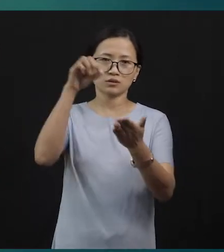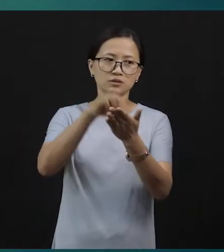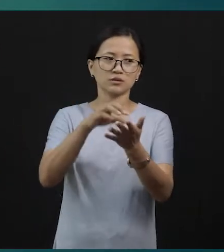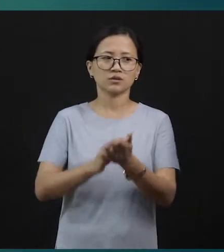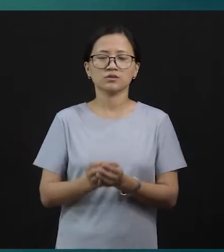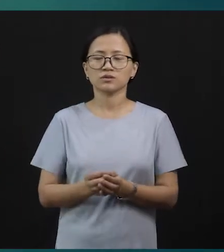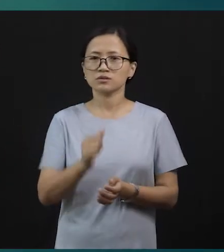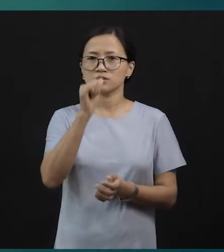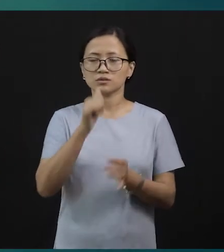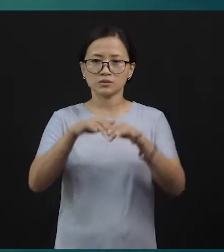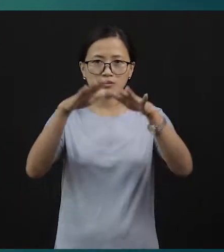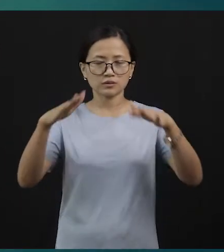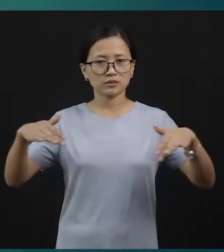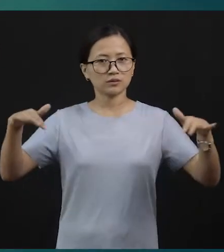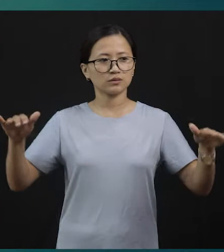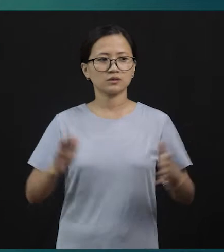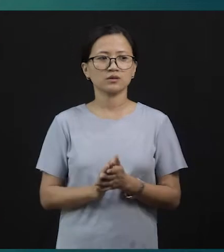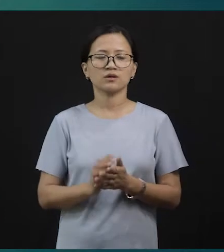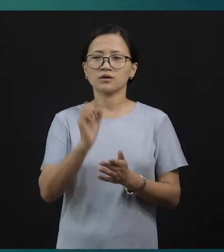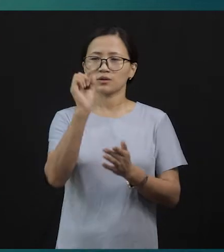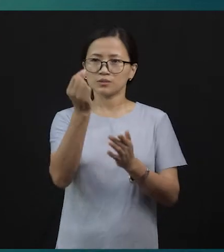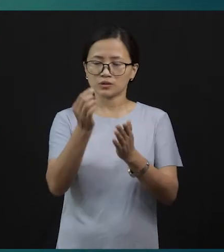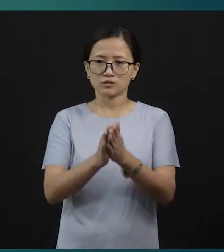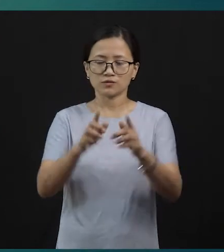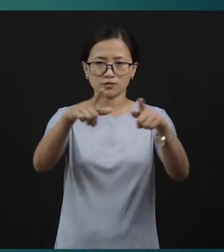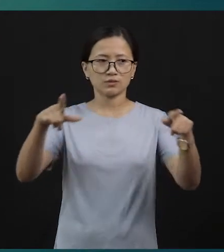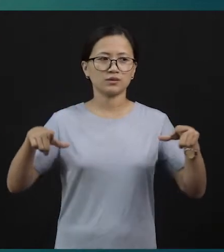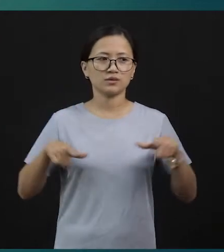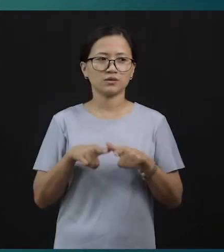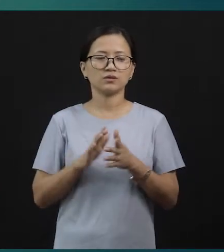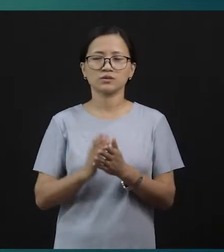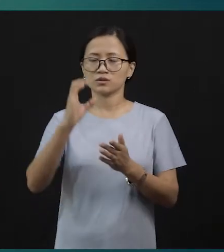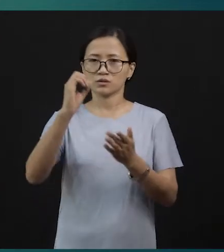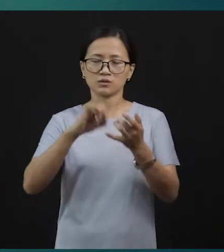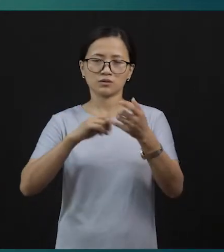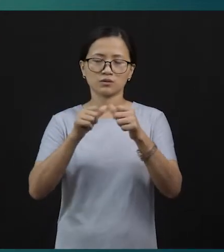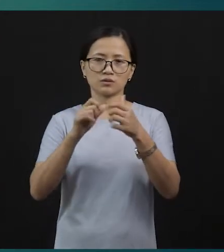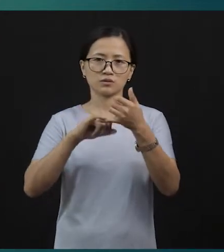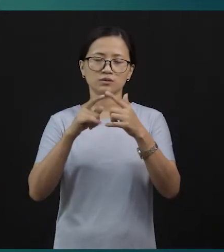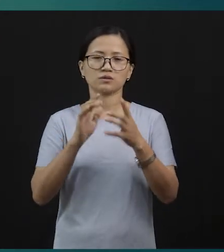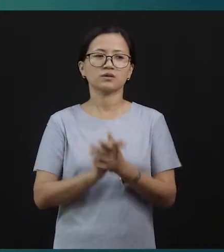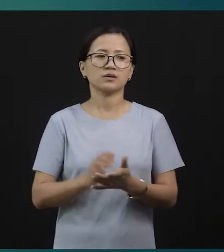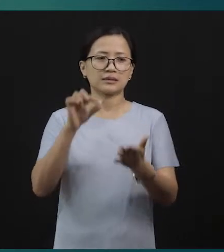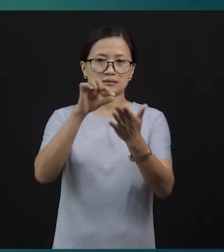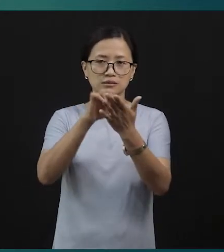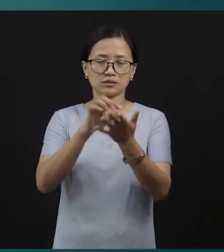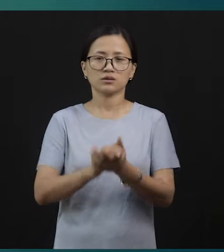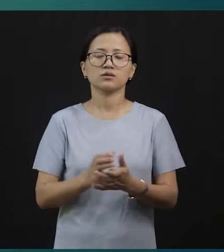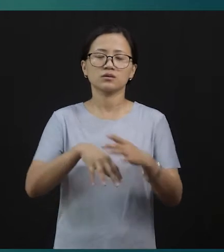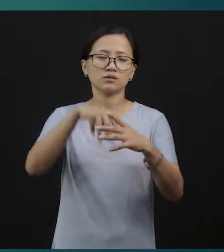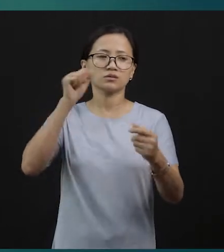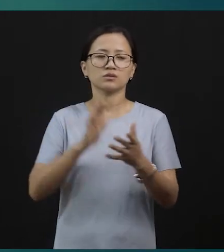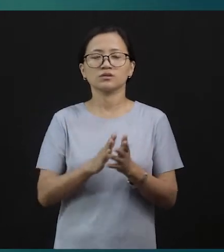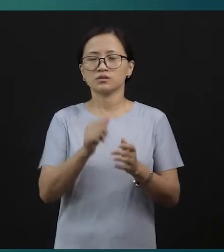the sea. Cape, a piece of land to the coast and sticking out